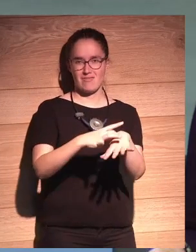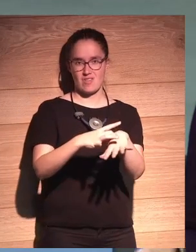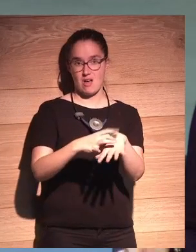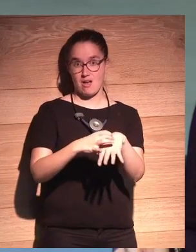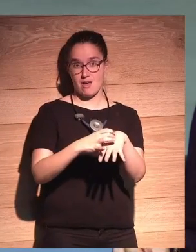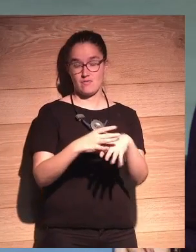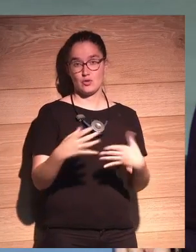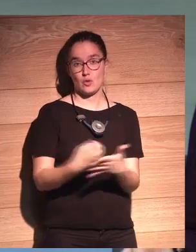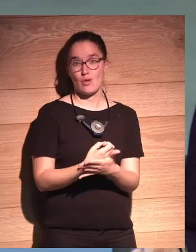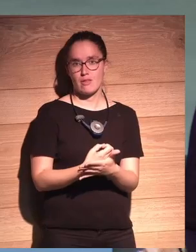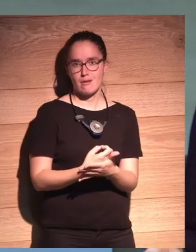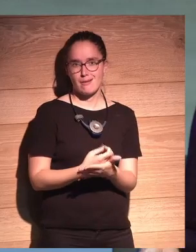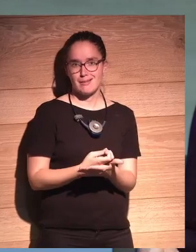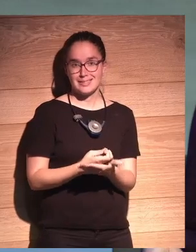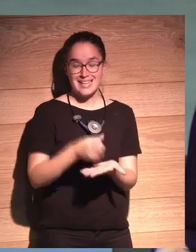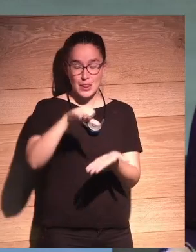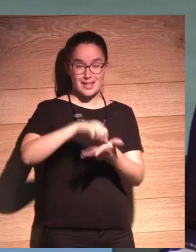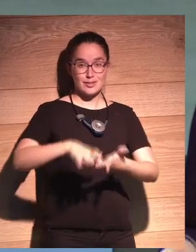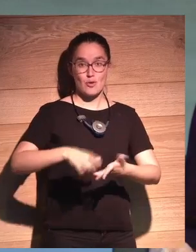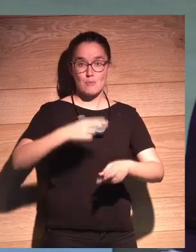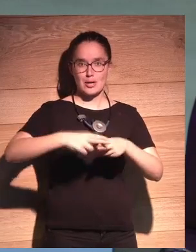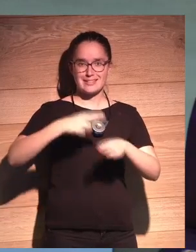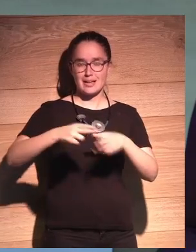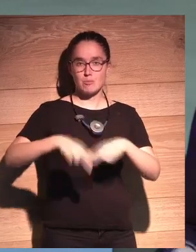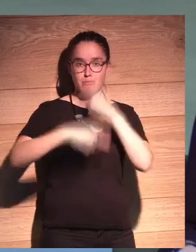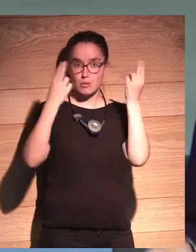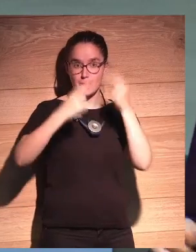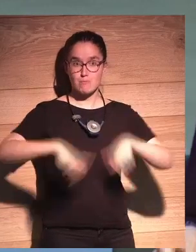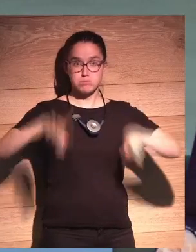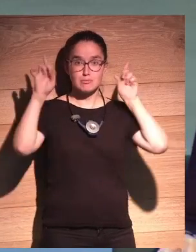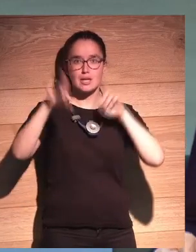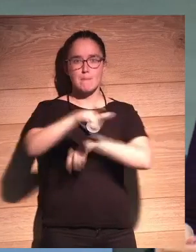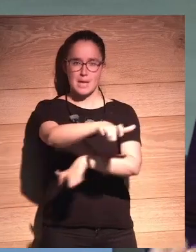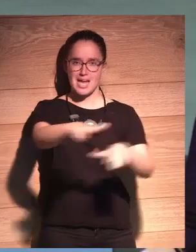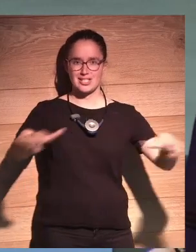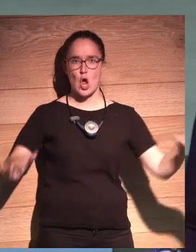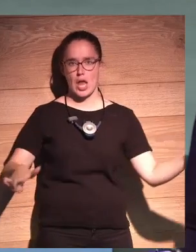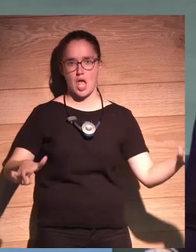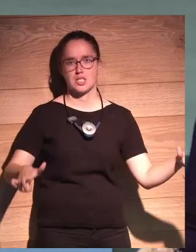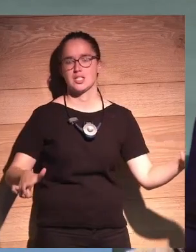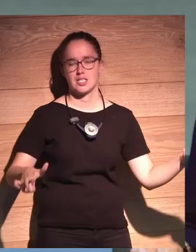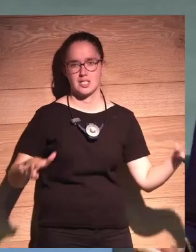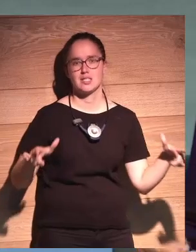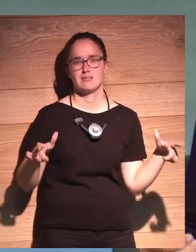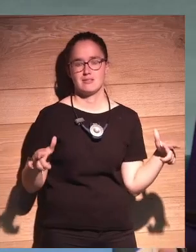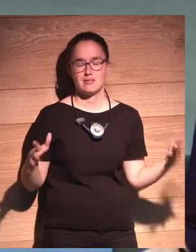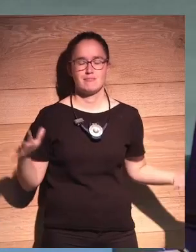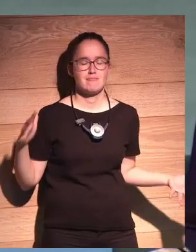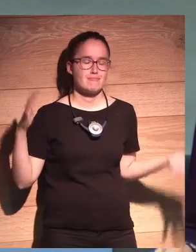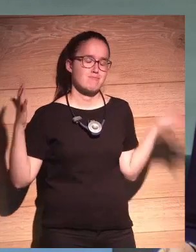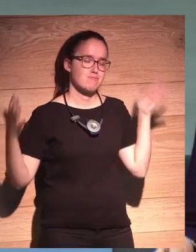the agenda of habitat, to have people in the center of public